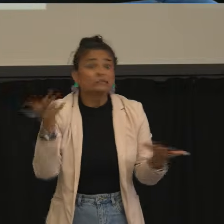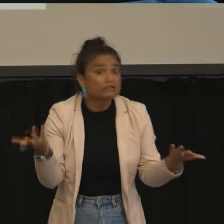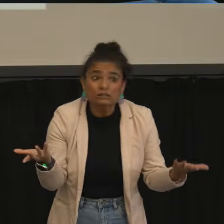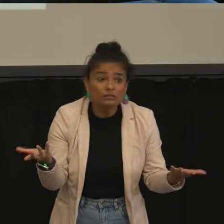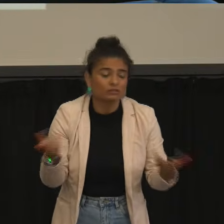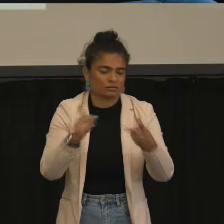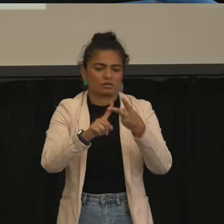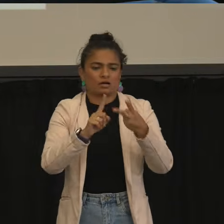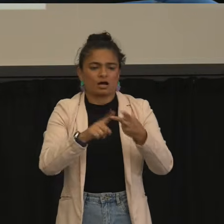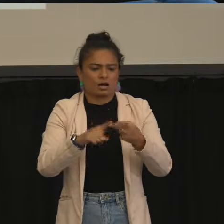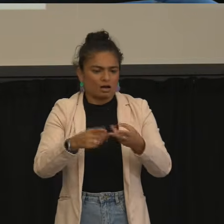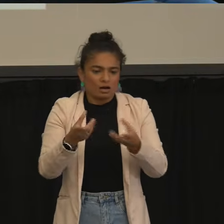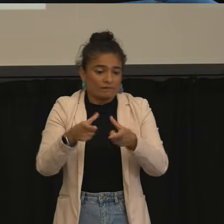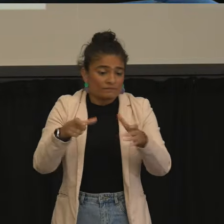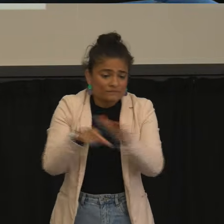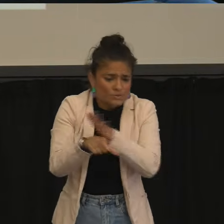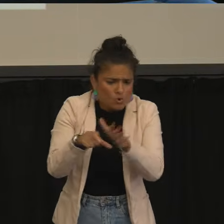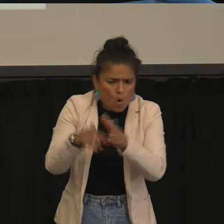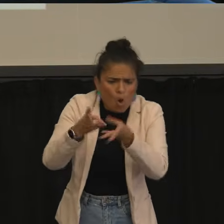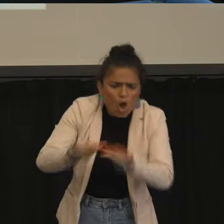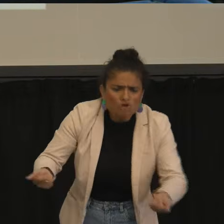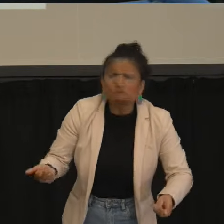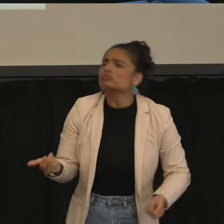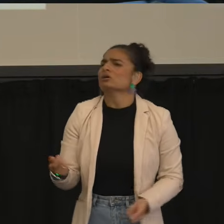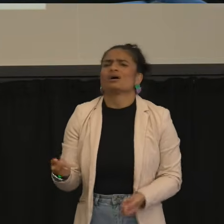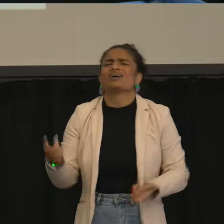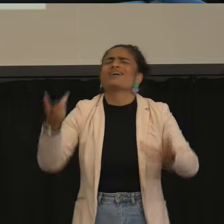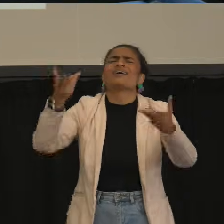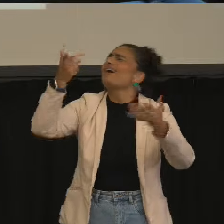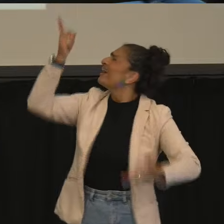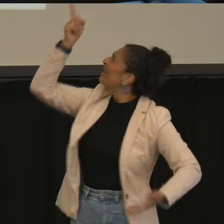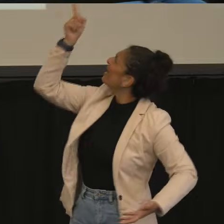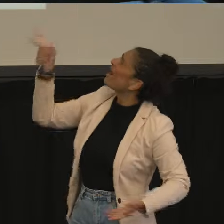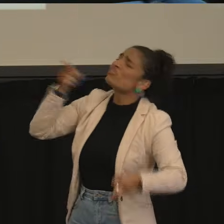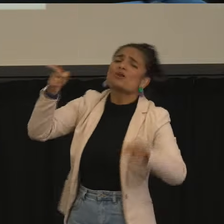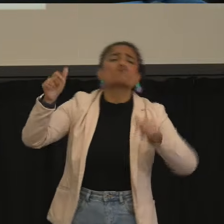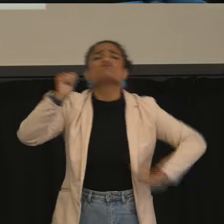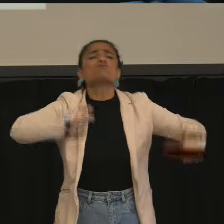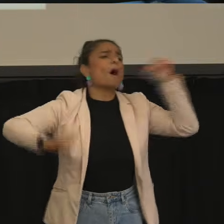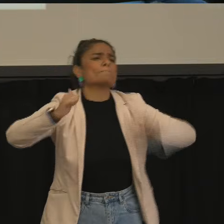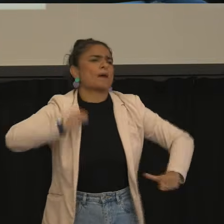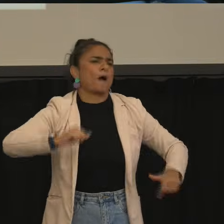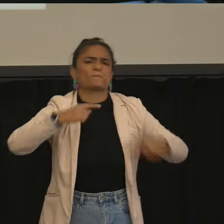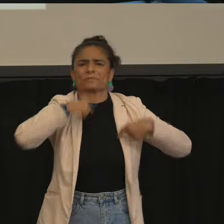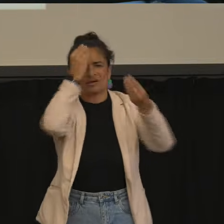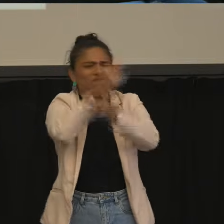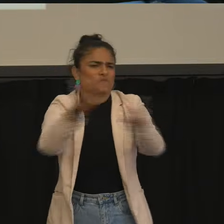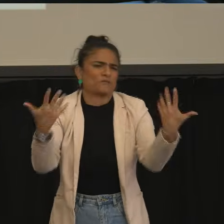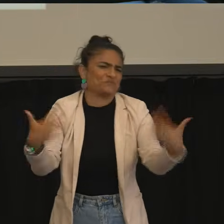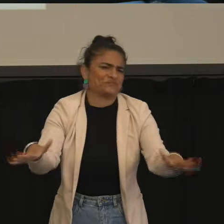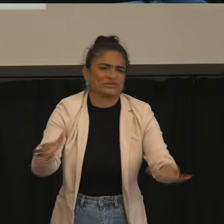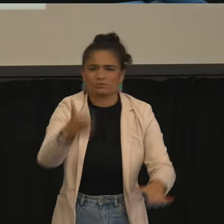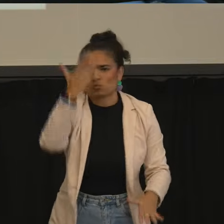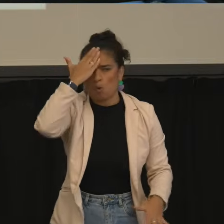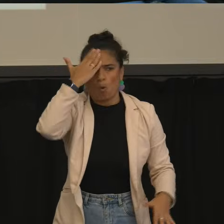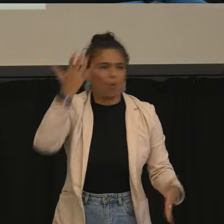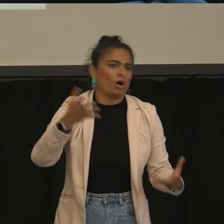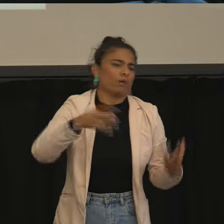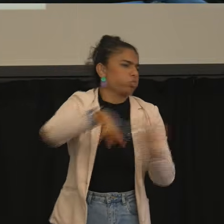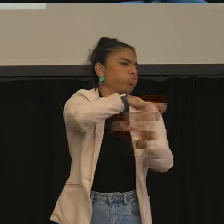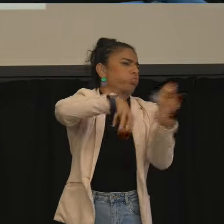Challenges that we faced, no longer using DVDs, loss of videos, loss of